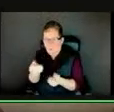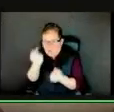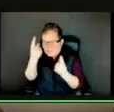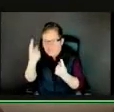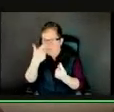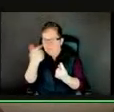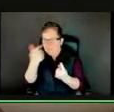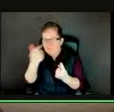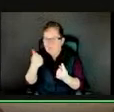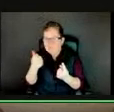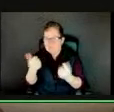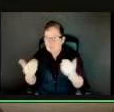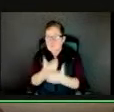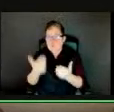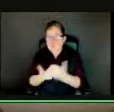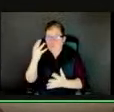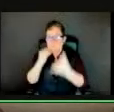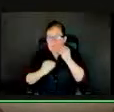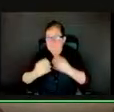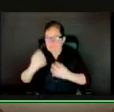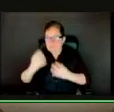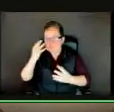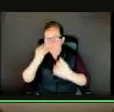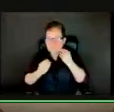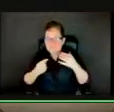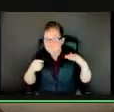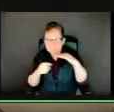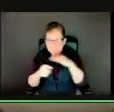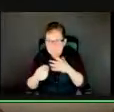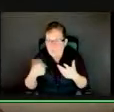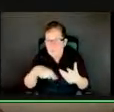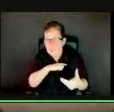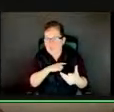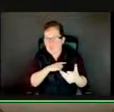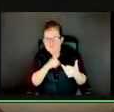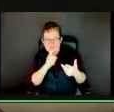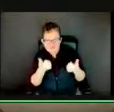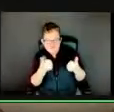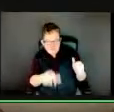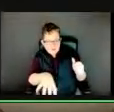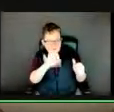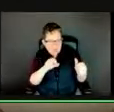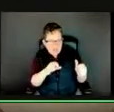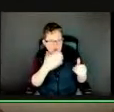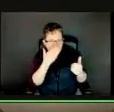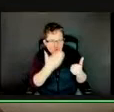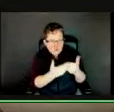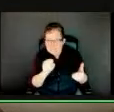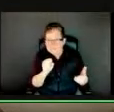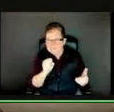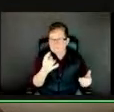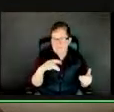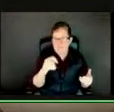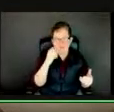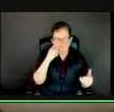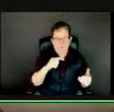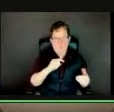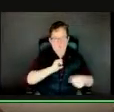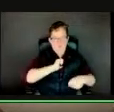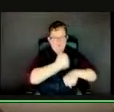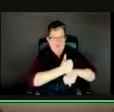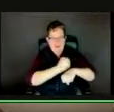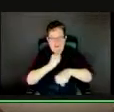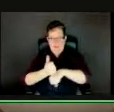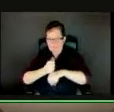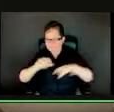new territory, because we are exploring shelter sites really for the first time in the city's history. And so I